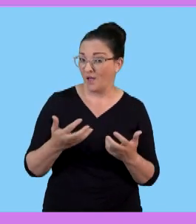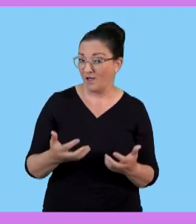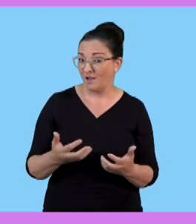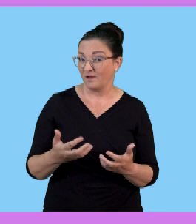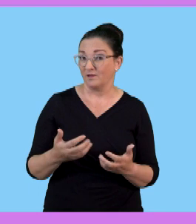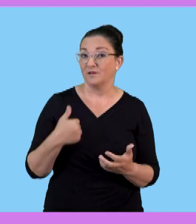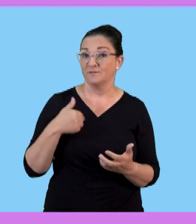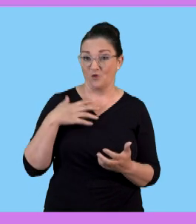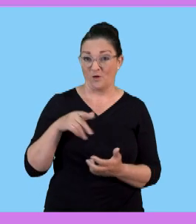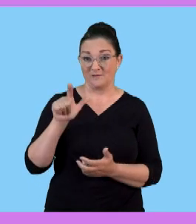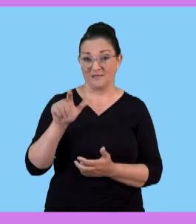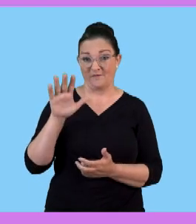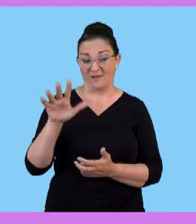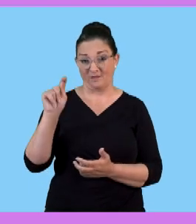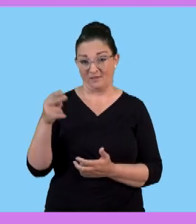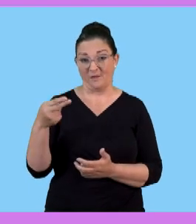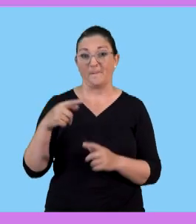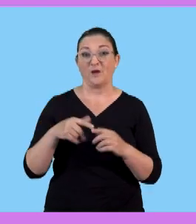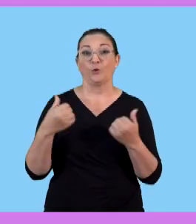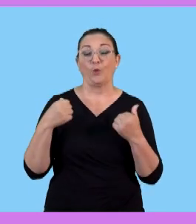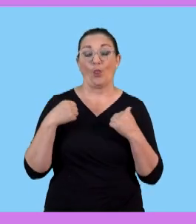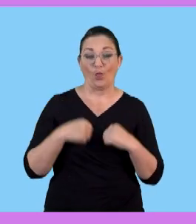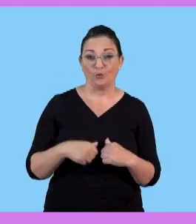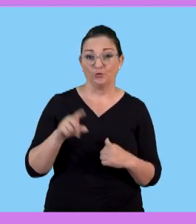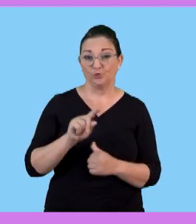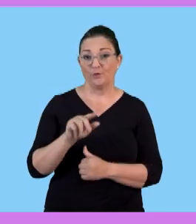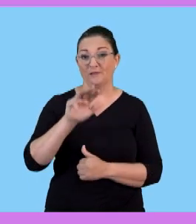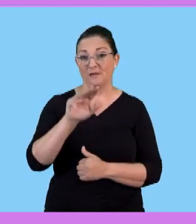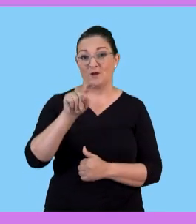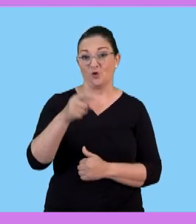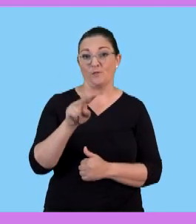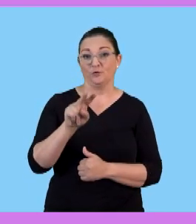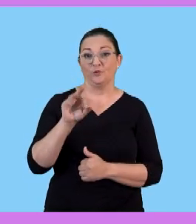right, to be on the 75th percentile, she must lose